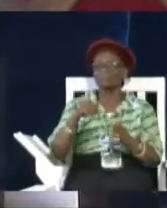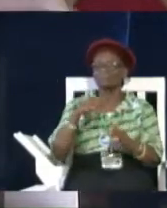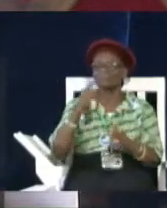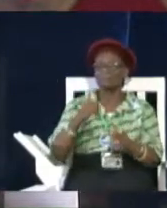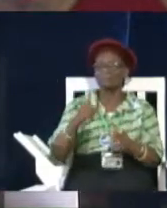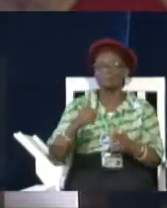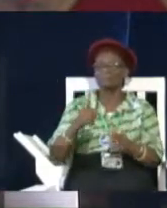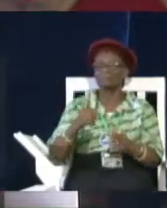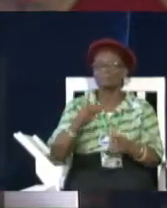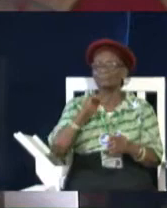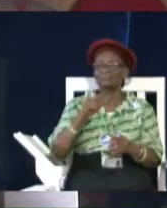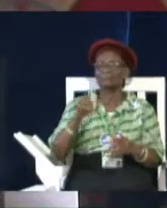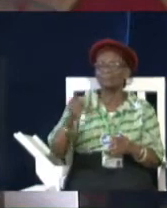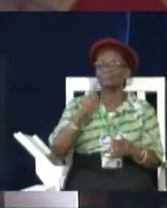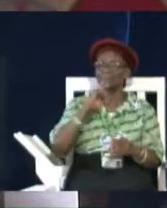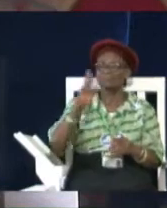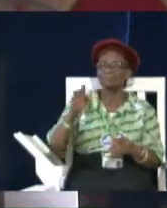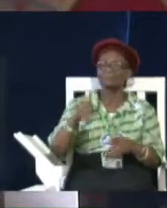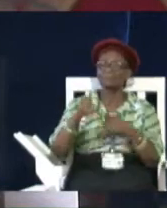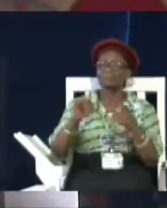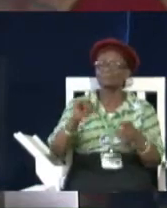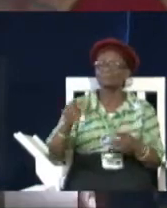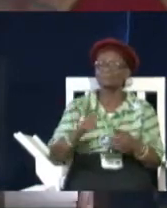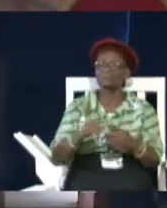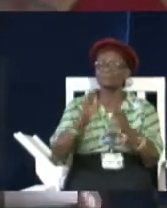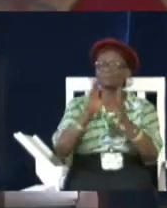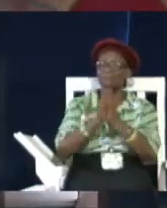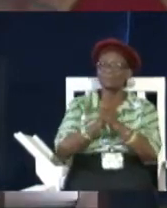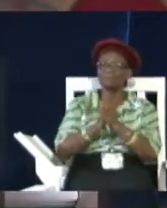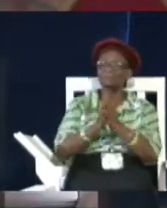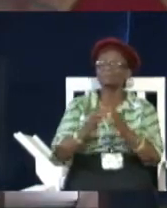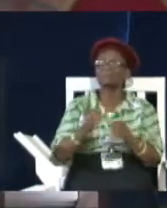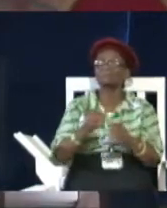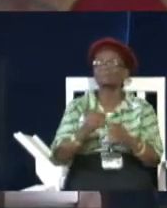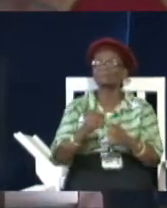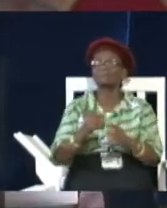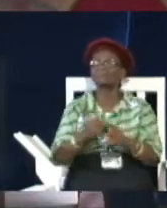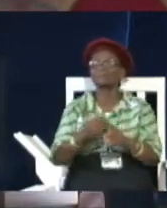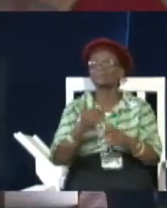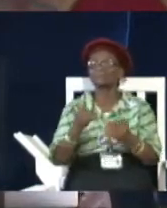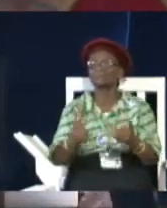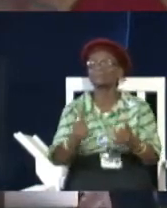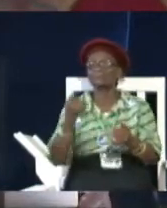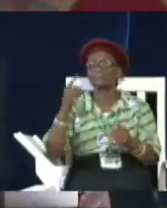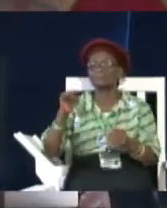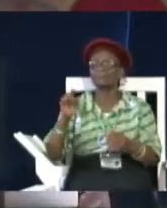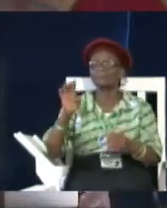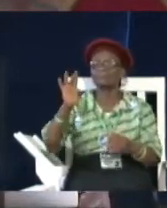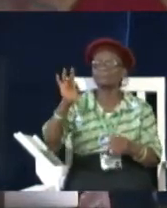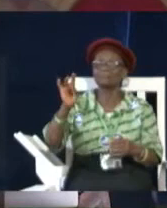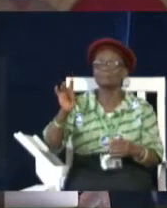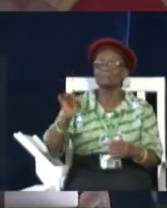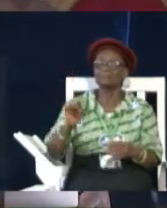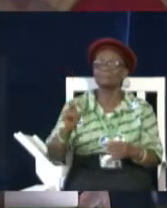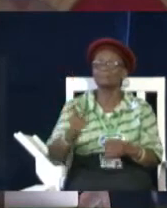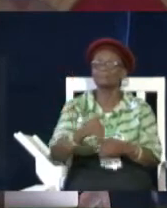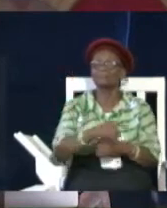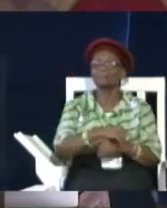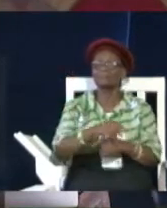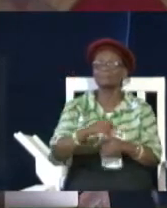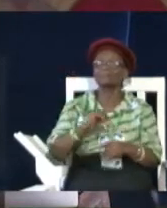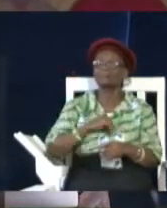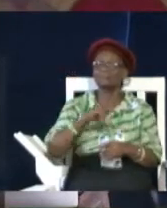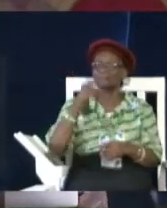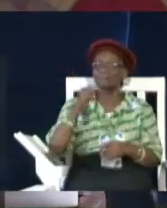And all the way from the mountain back to town, nobody spoke to me, which was very good because my spirit was